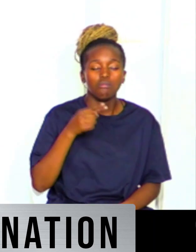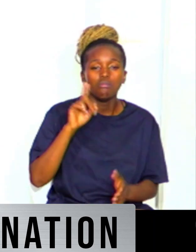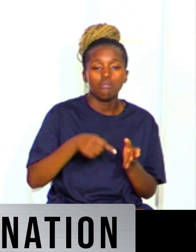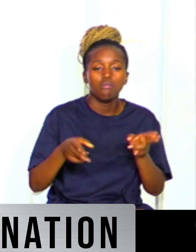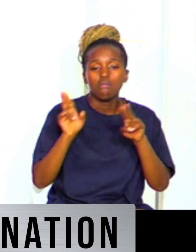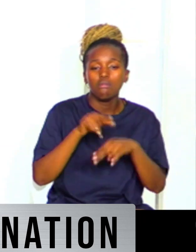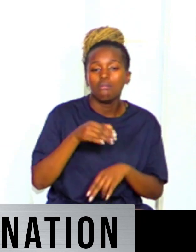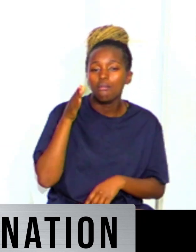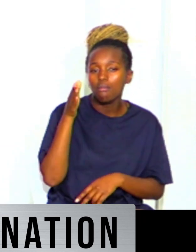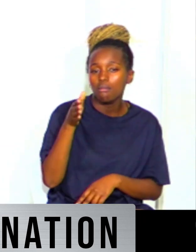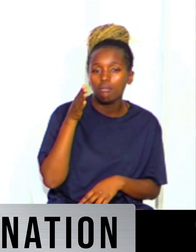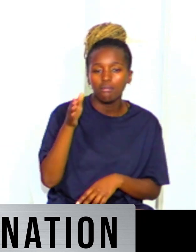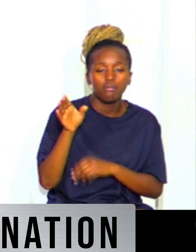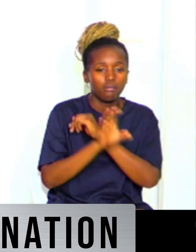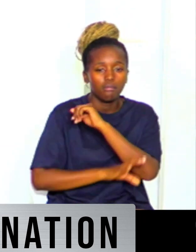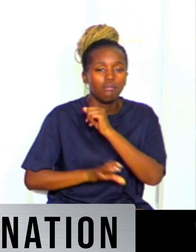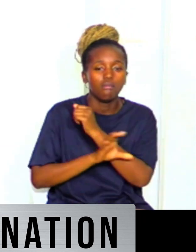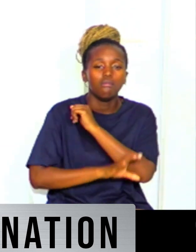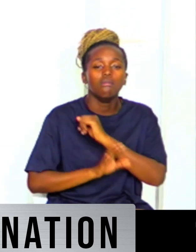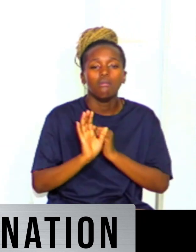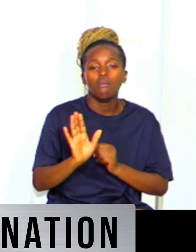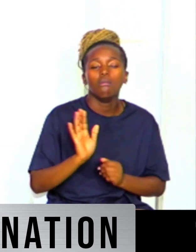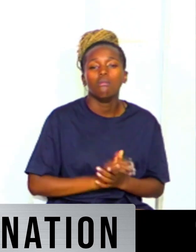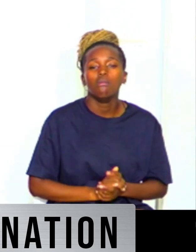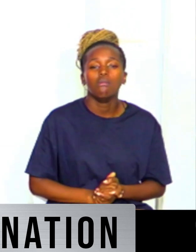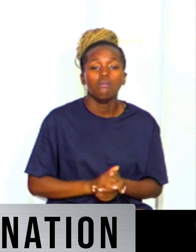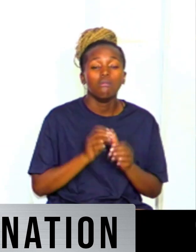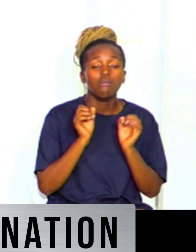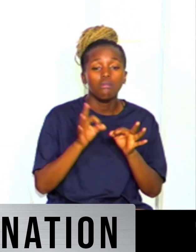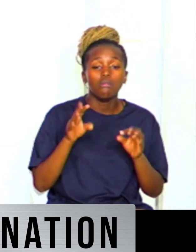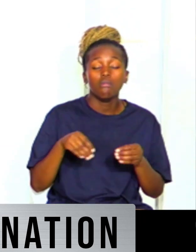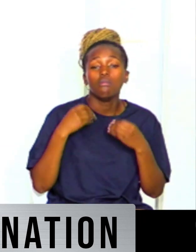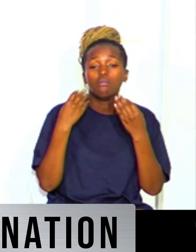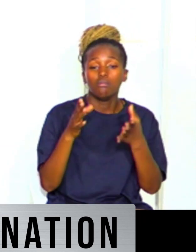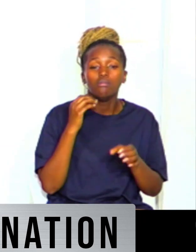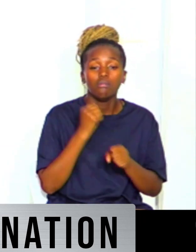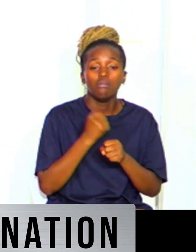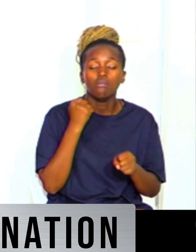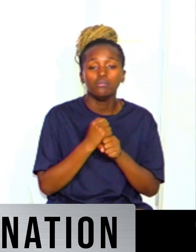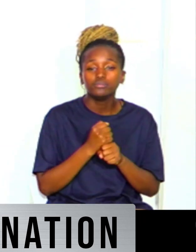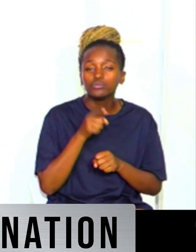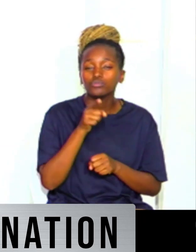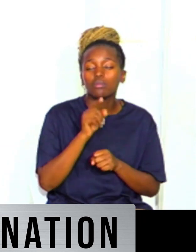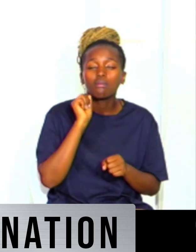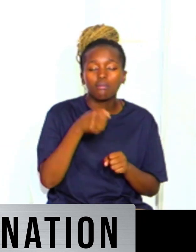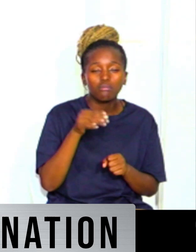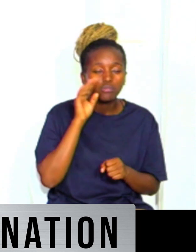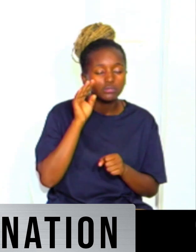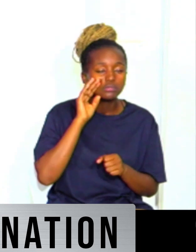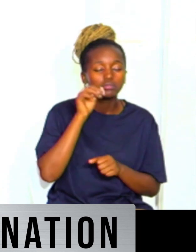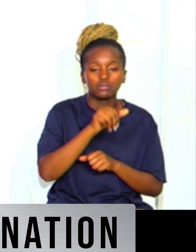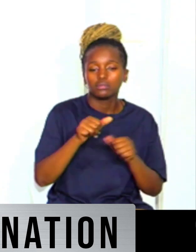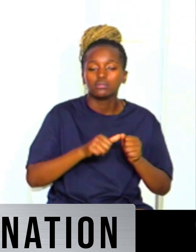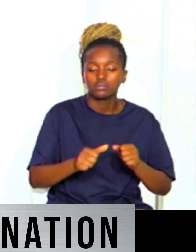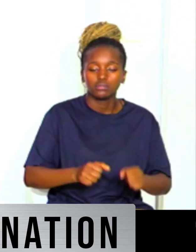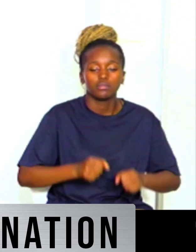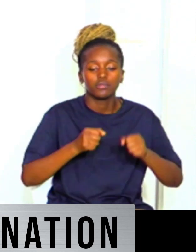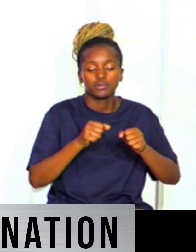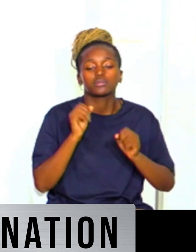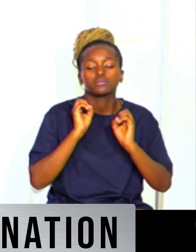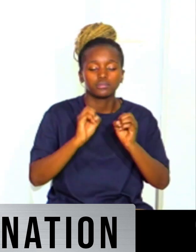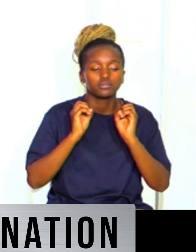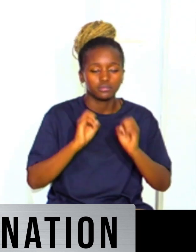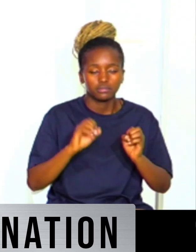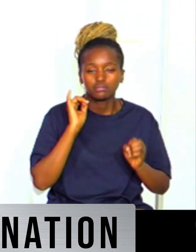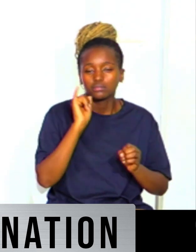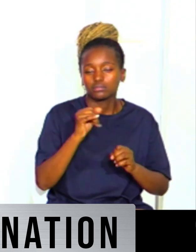let me tell you something. That you have been given a job. Can you talk ill about your boss? You can't. Okay. That is